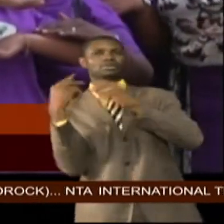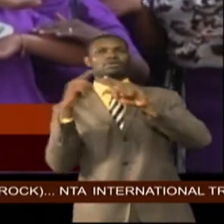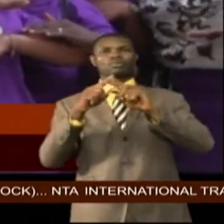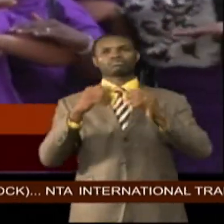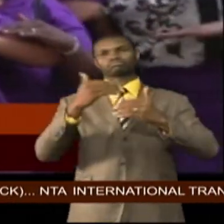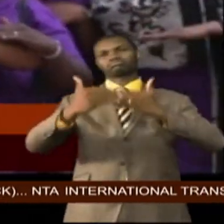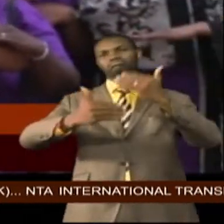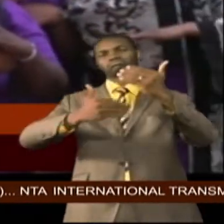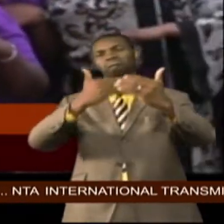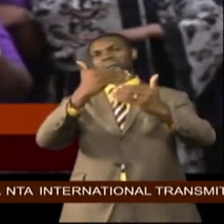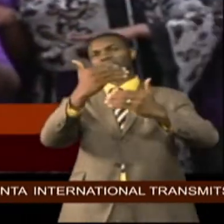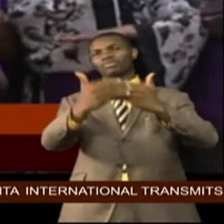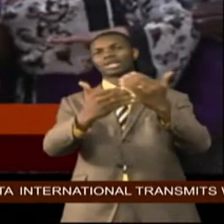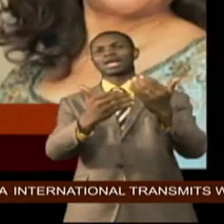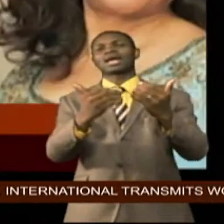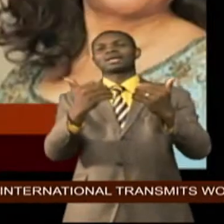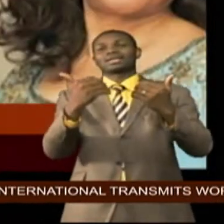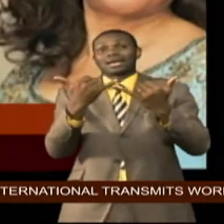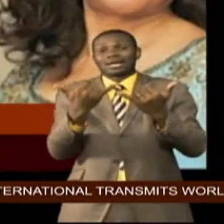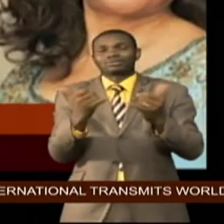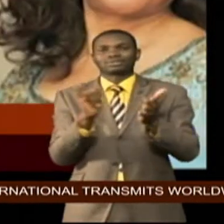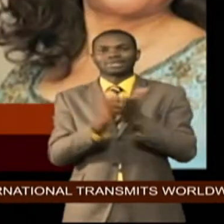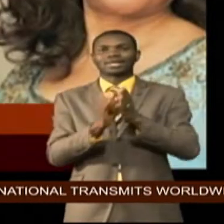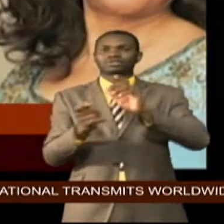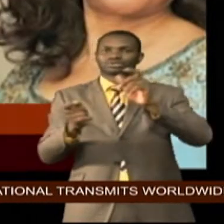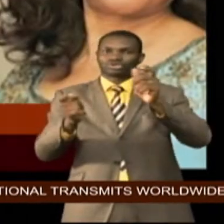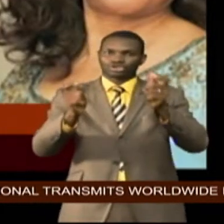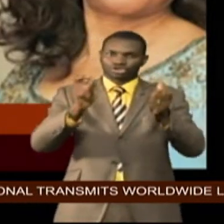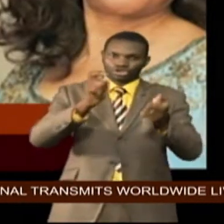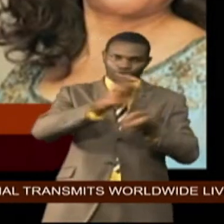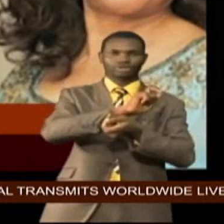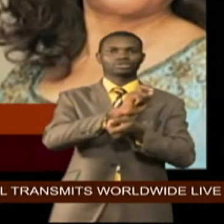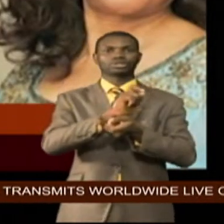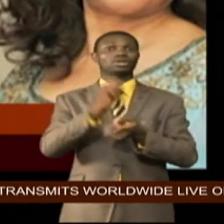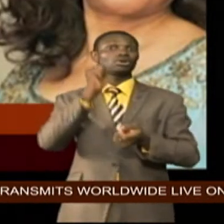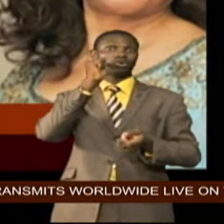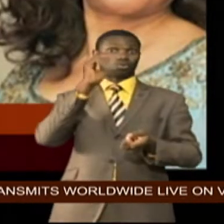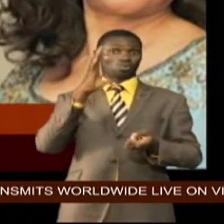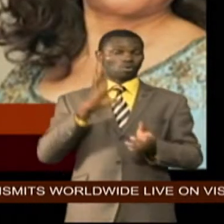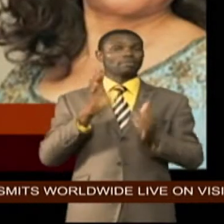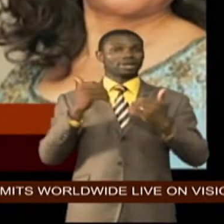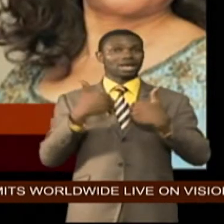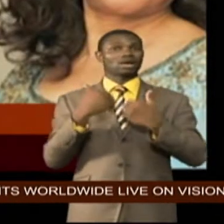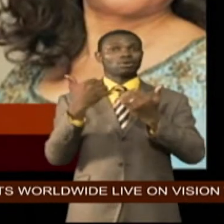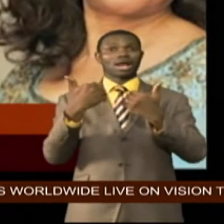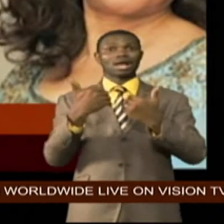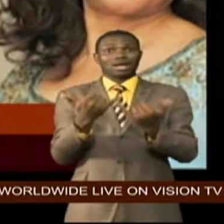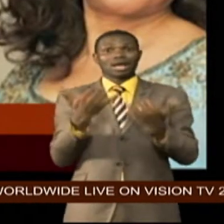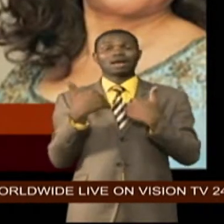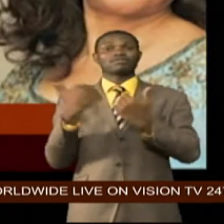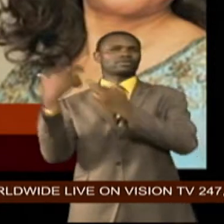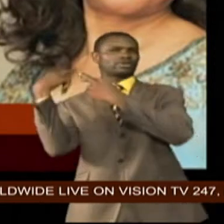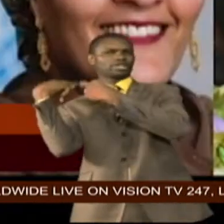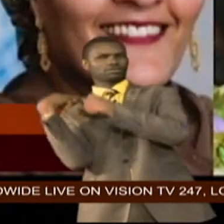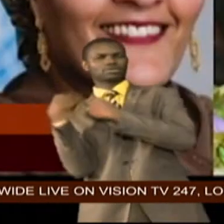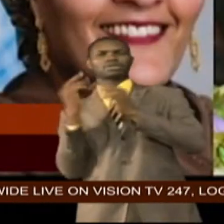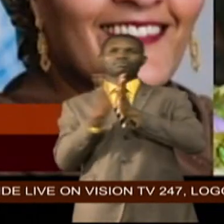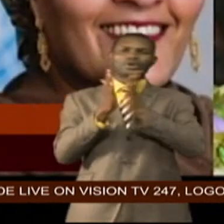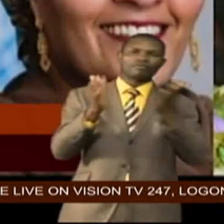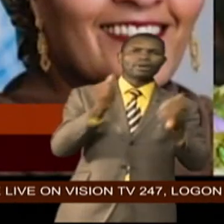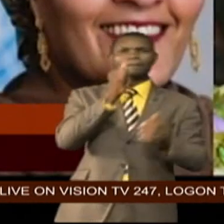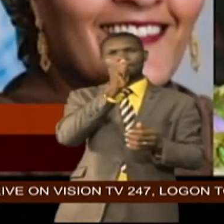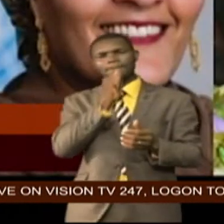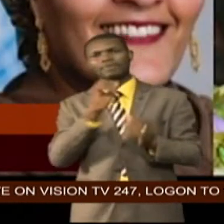time, all that's changed. Some women that have been entrusted with positions of authority in public and private